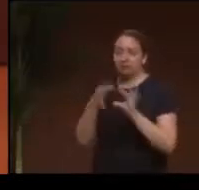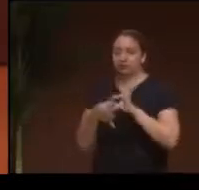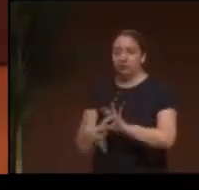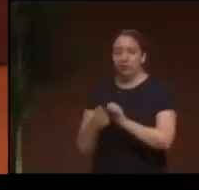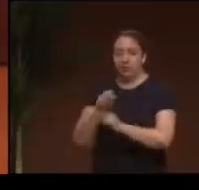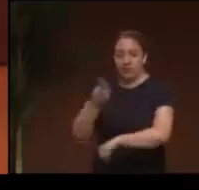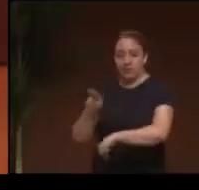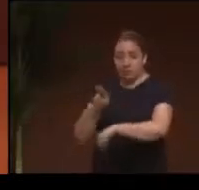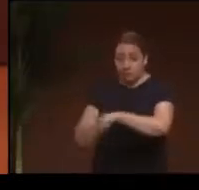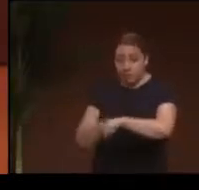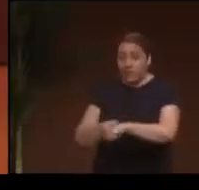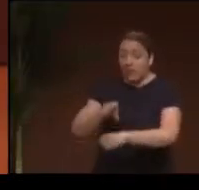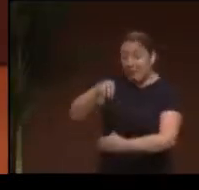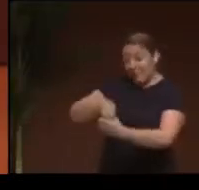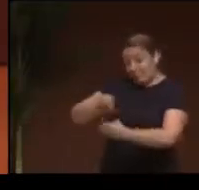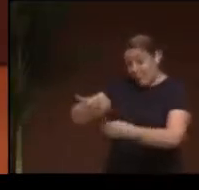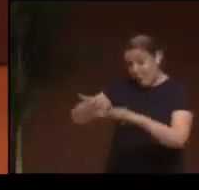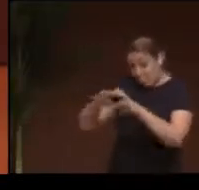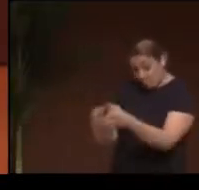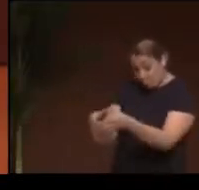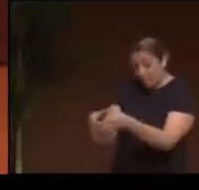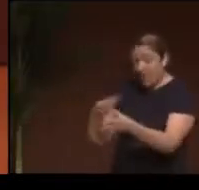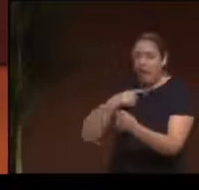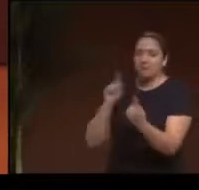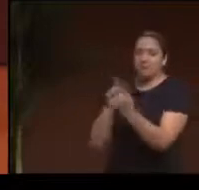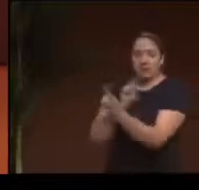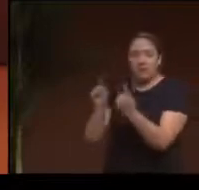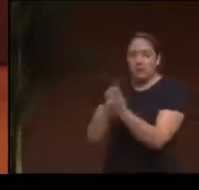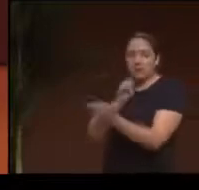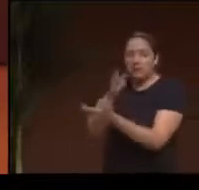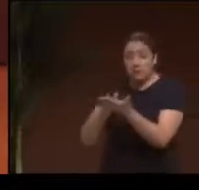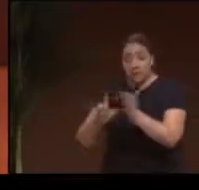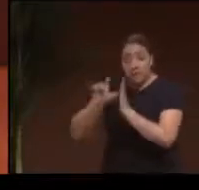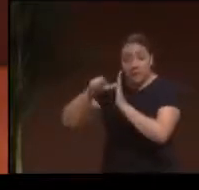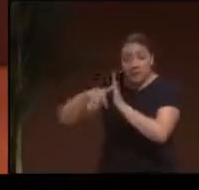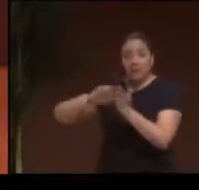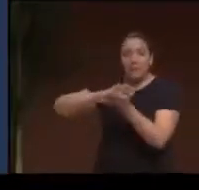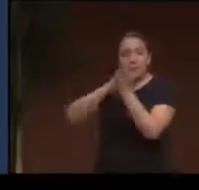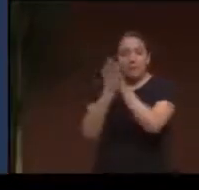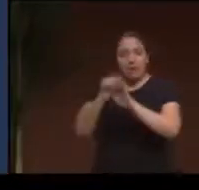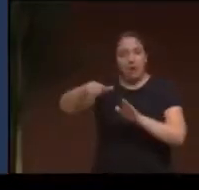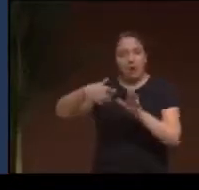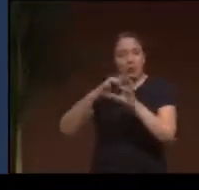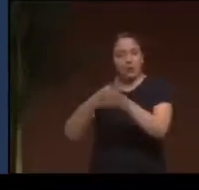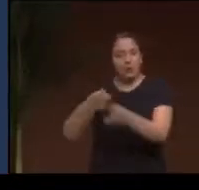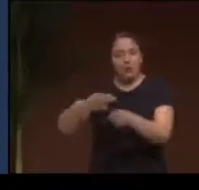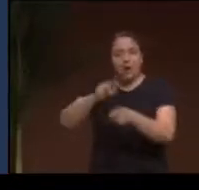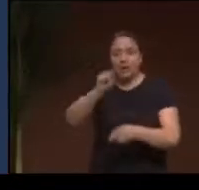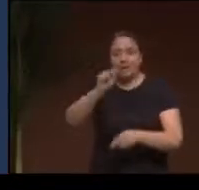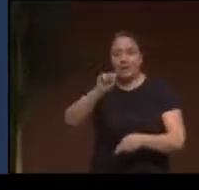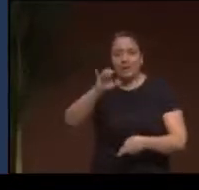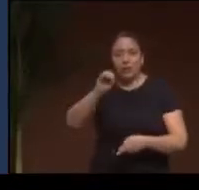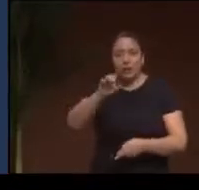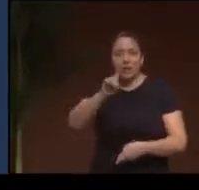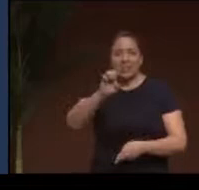the Maicetí-Yucayeque Taino, I met some members that later on became Taino del Norte. And they were